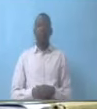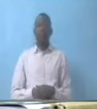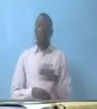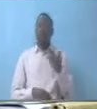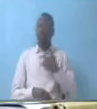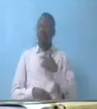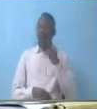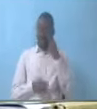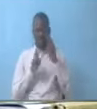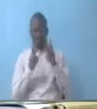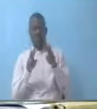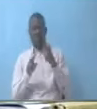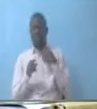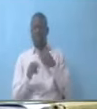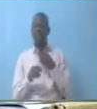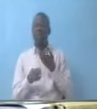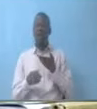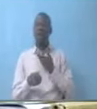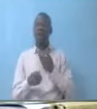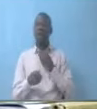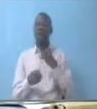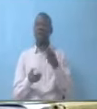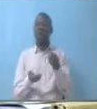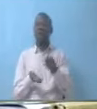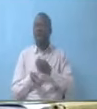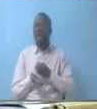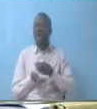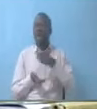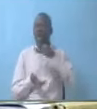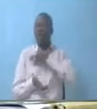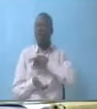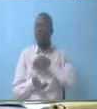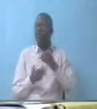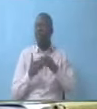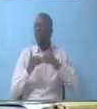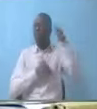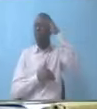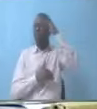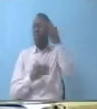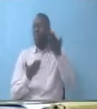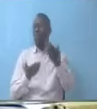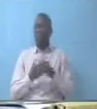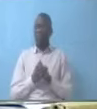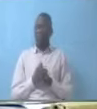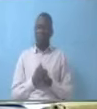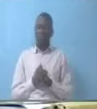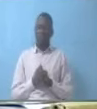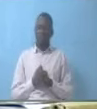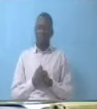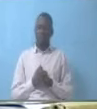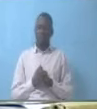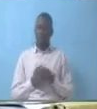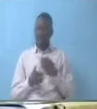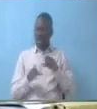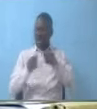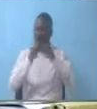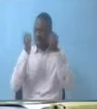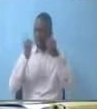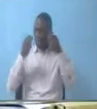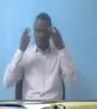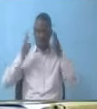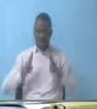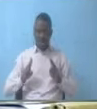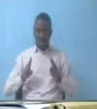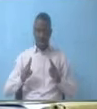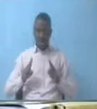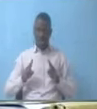means. But Mr. Mbai, is that a violation of laws, to live beyond one's means? But no,